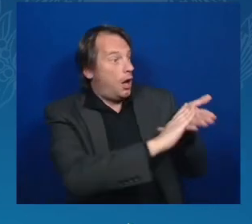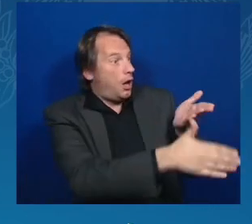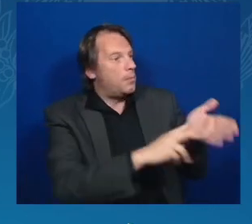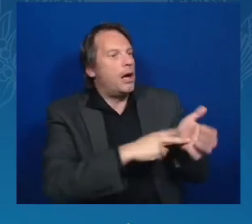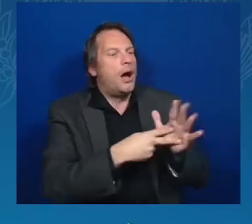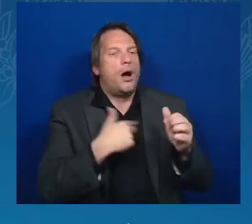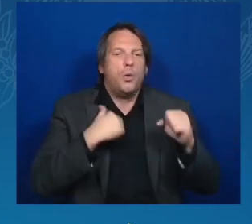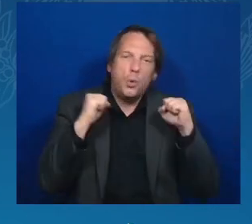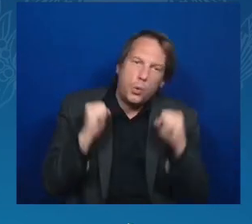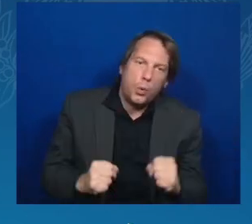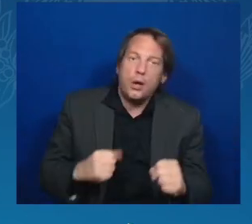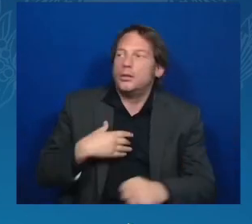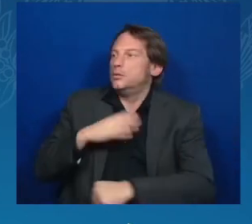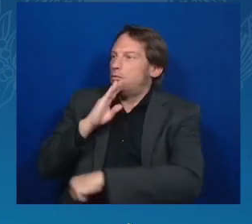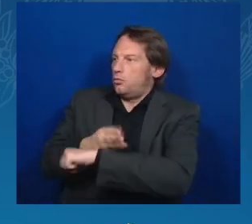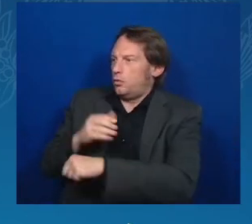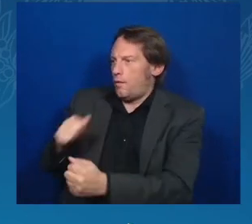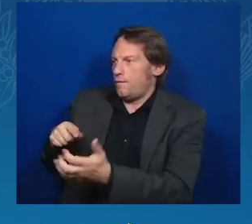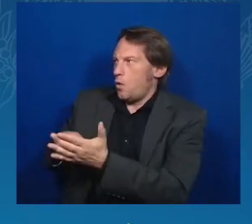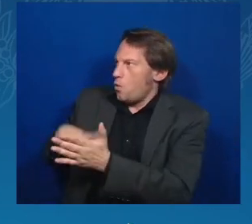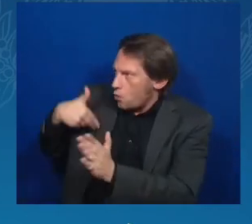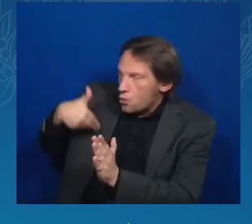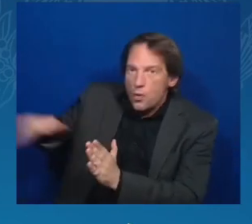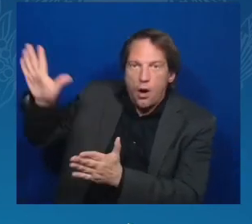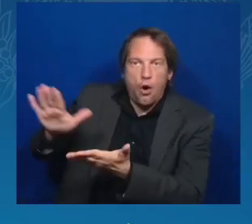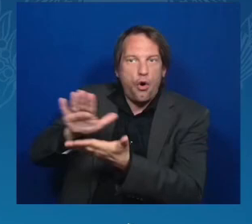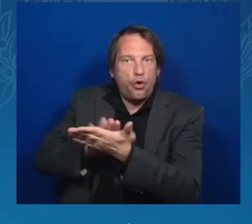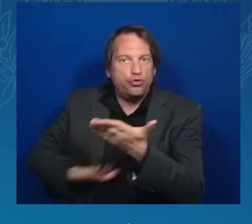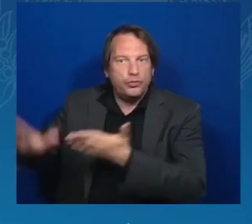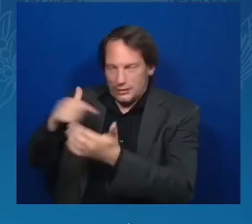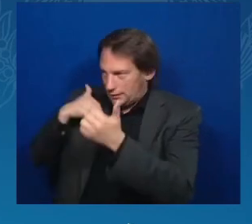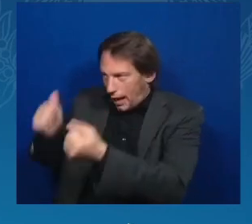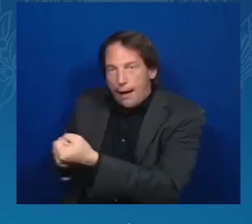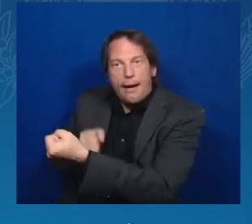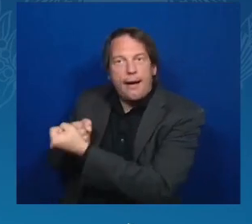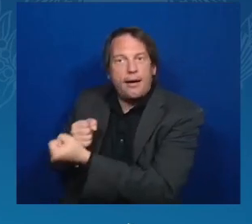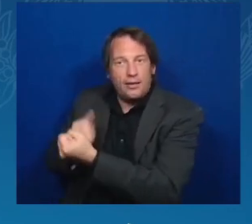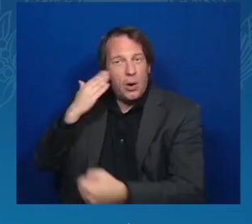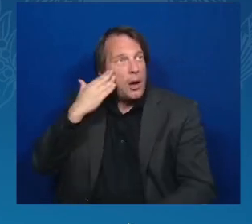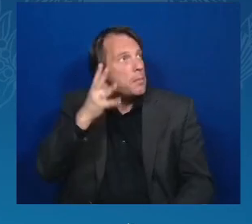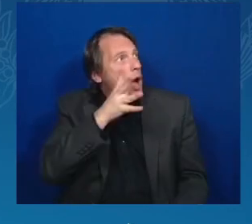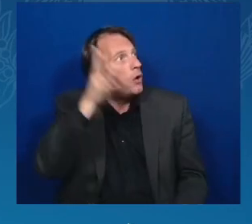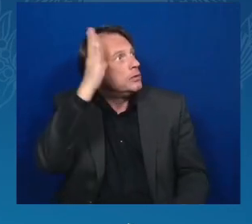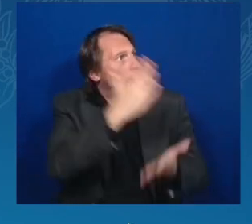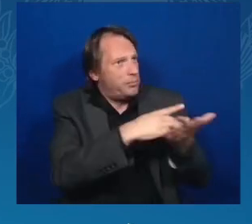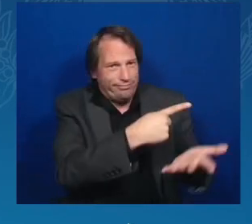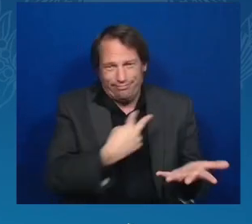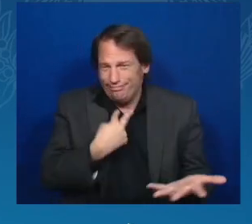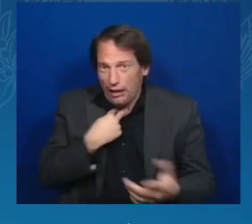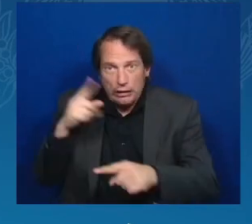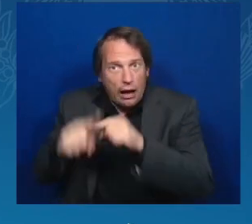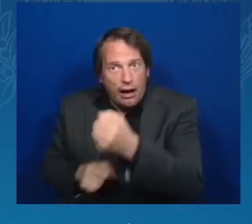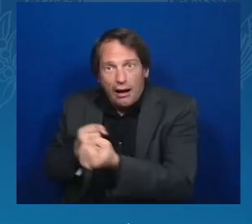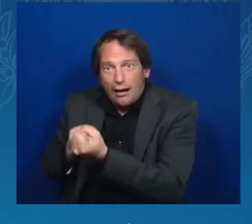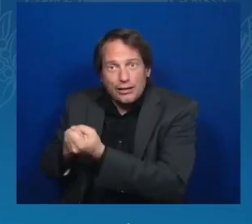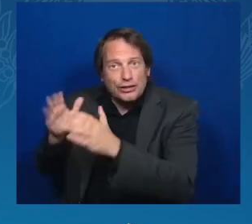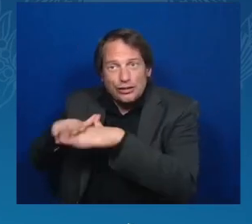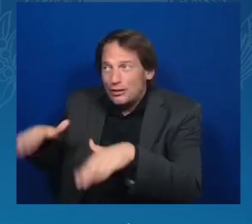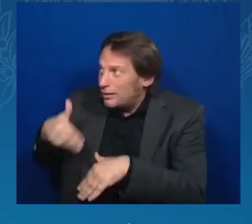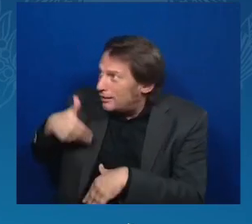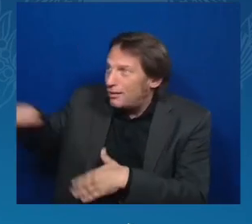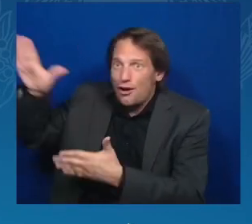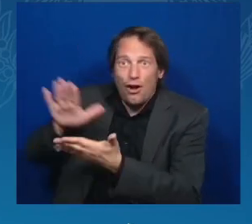able to help her in a way that my parents weren't able to assist me. Even though they wanted to, they just weren't in the position to do that. And I'm able